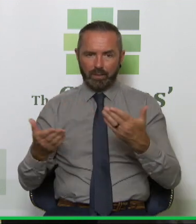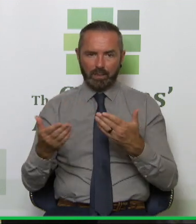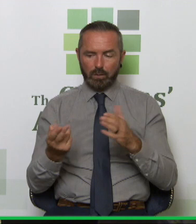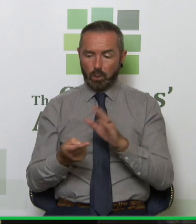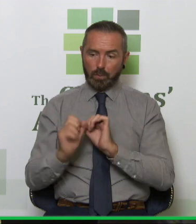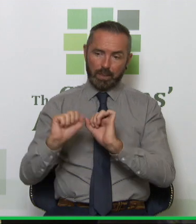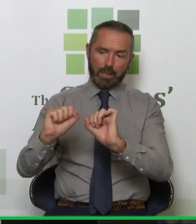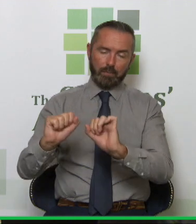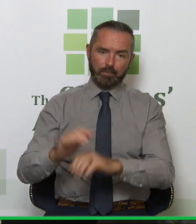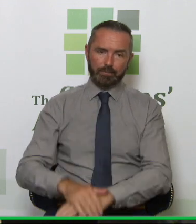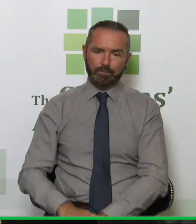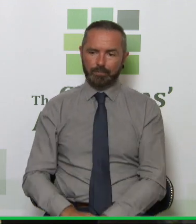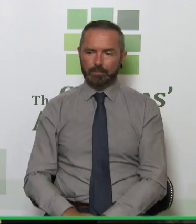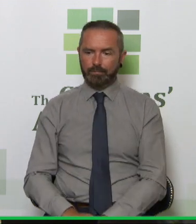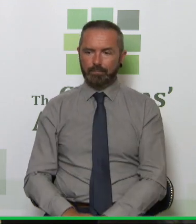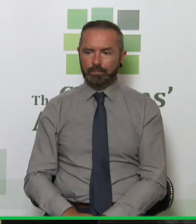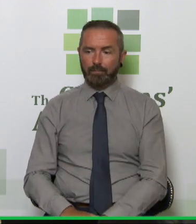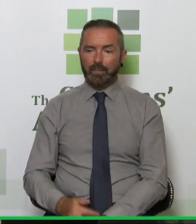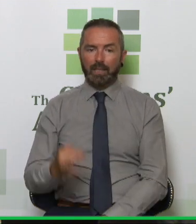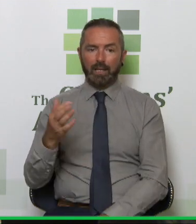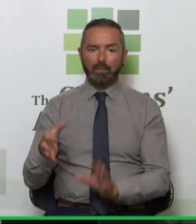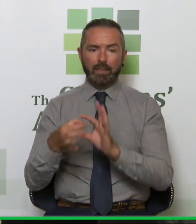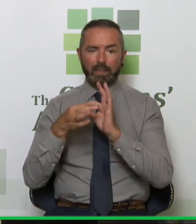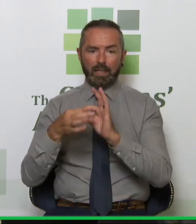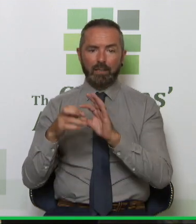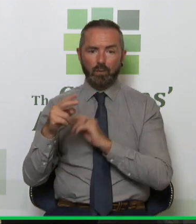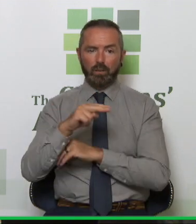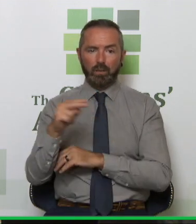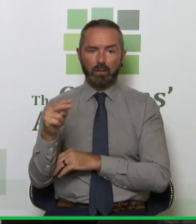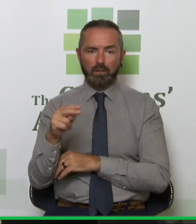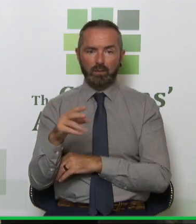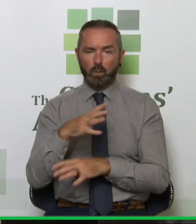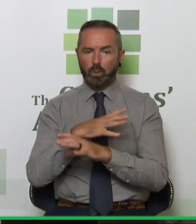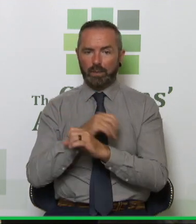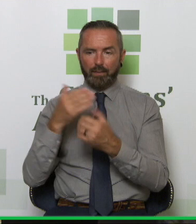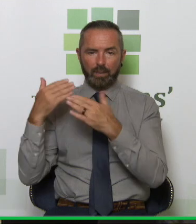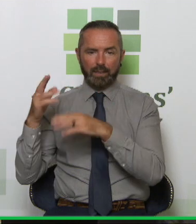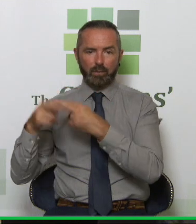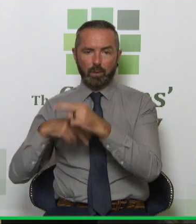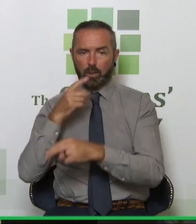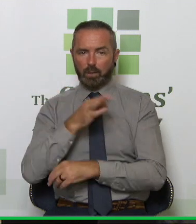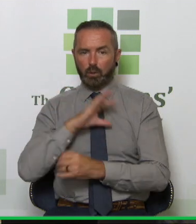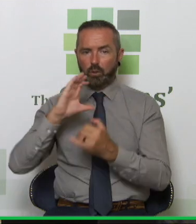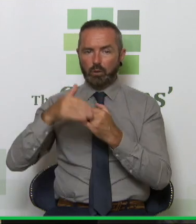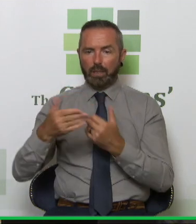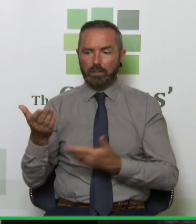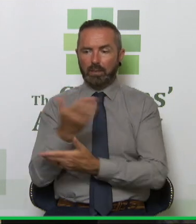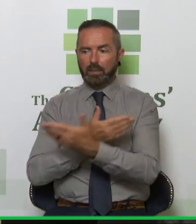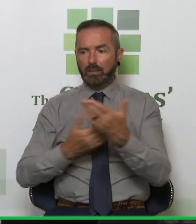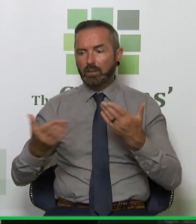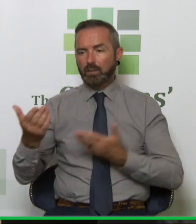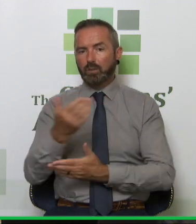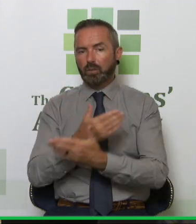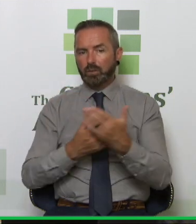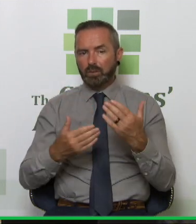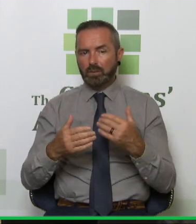to them. It'll never leave the room, whether they engage or not. But it is a really good opportunity to discuss maybe some harm